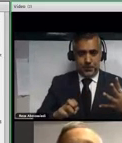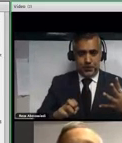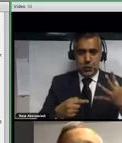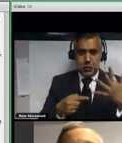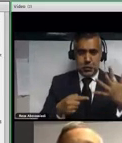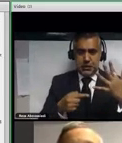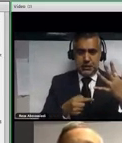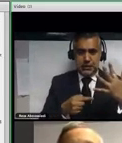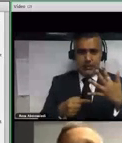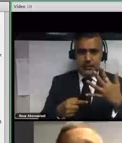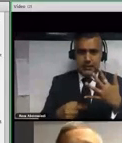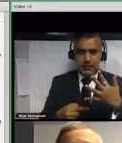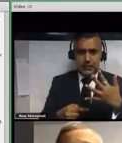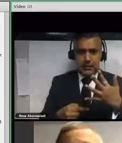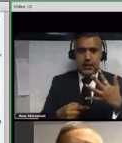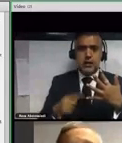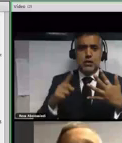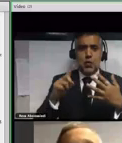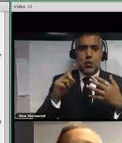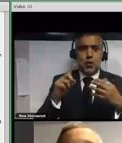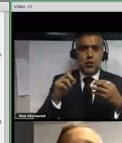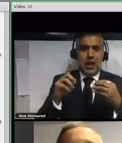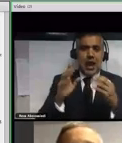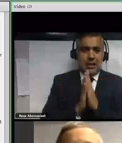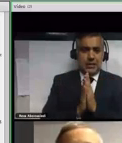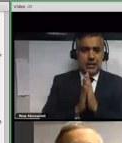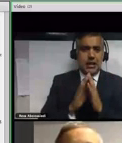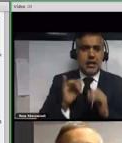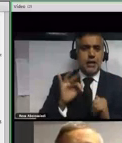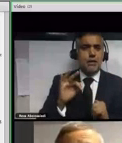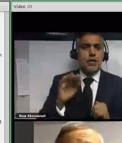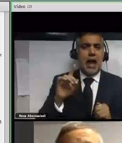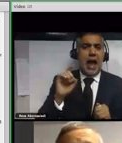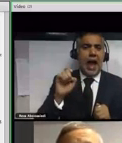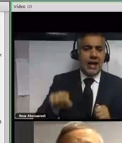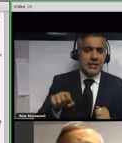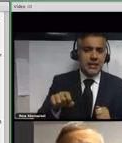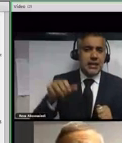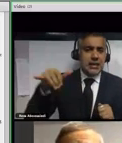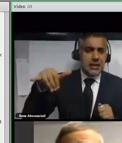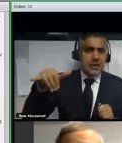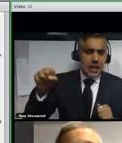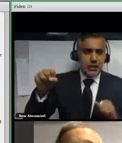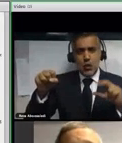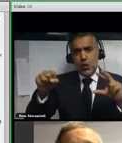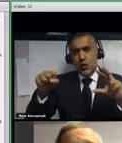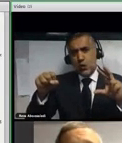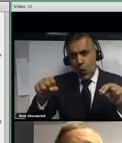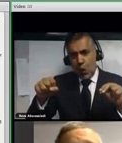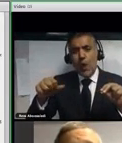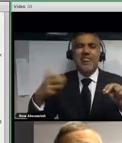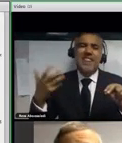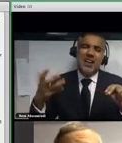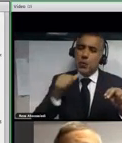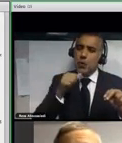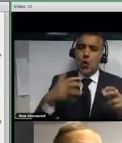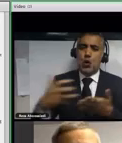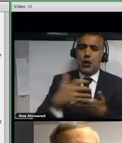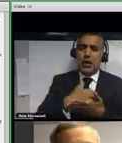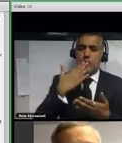so when we ask about disability, if we only ask yes or no questions, we also don't get very good